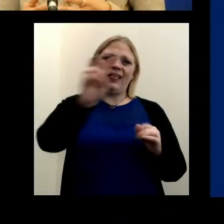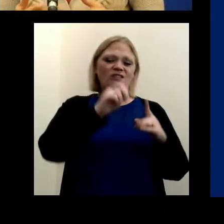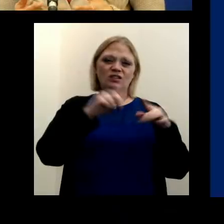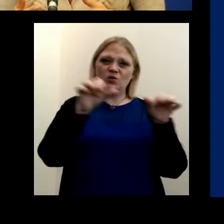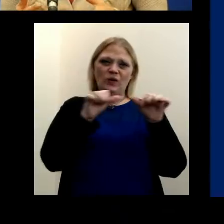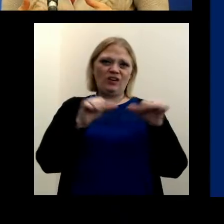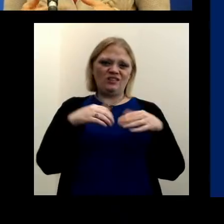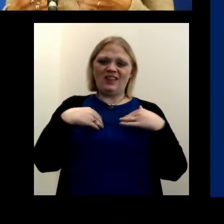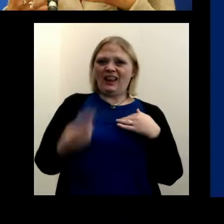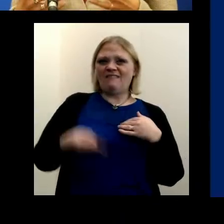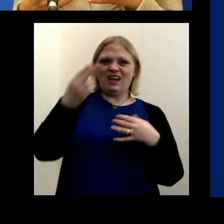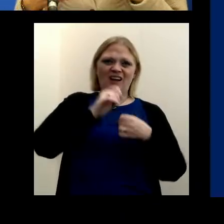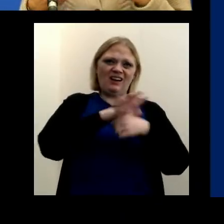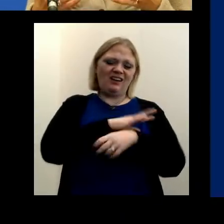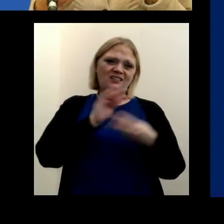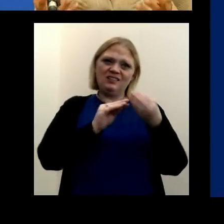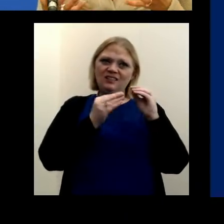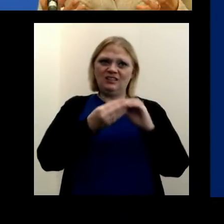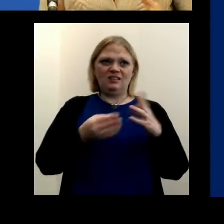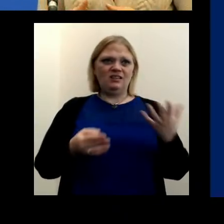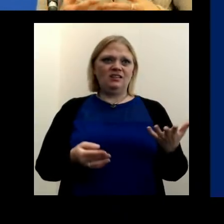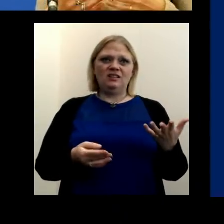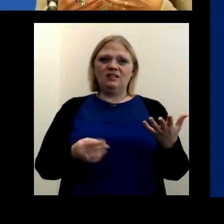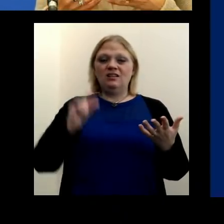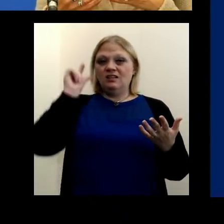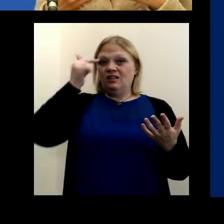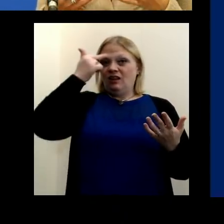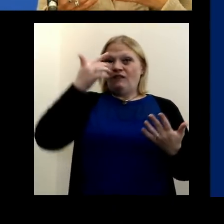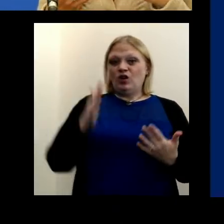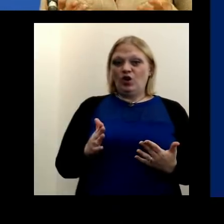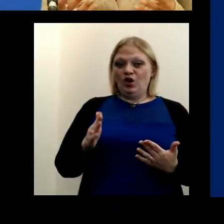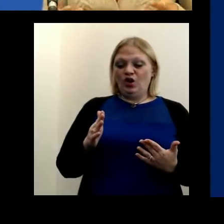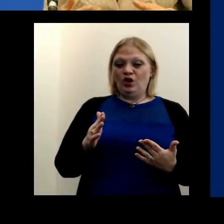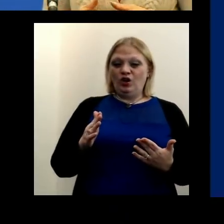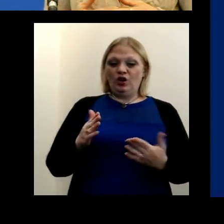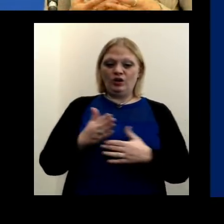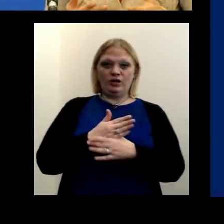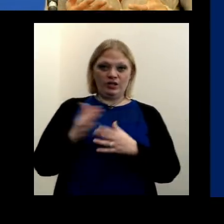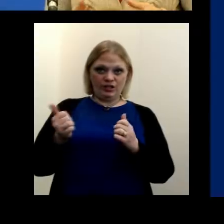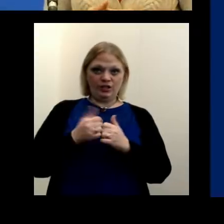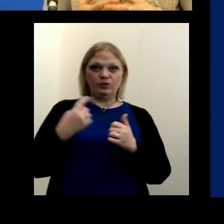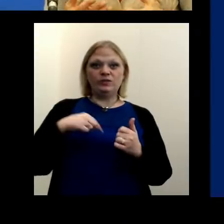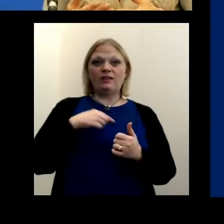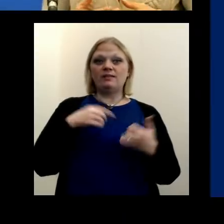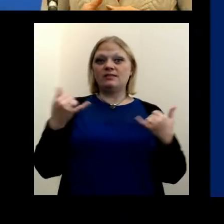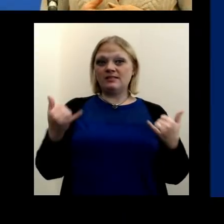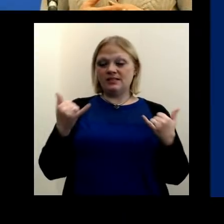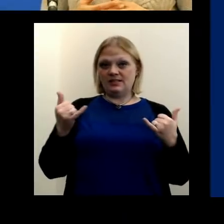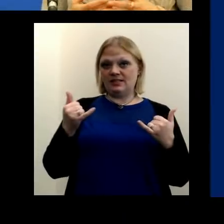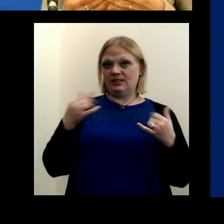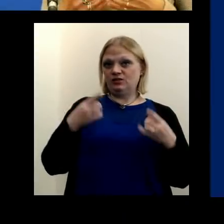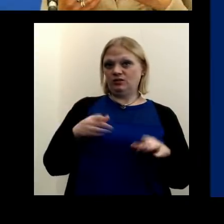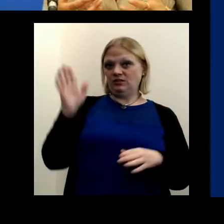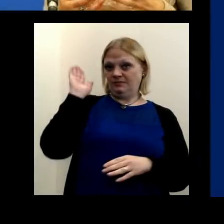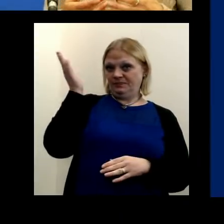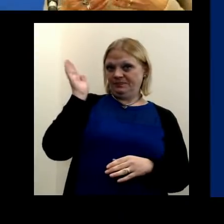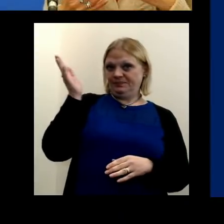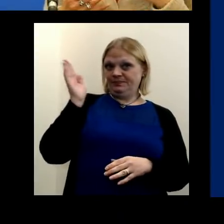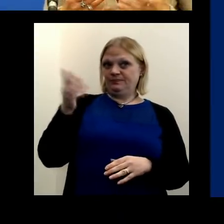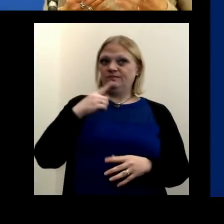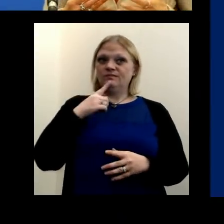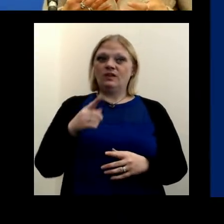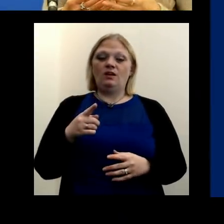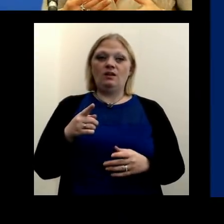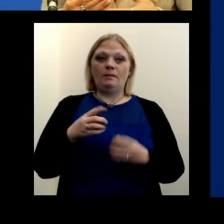high COVID-19 rates. I mean, the governor shared with us today on his press conference that there